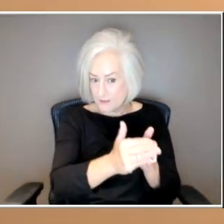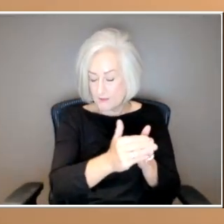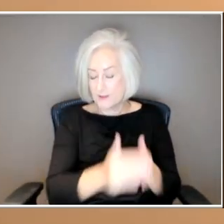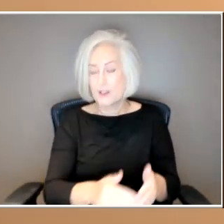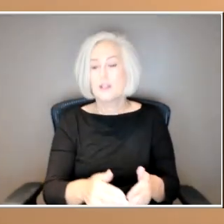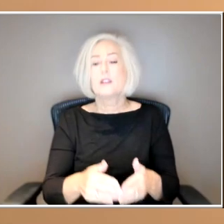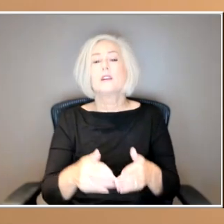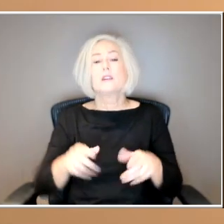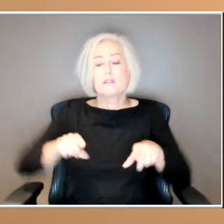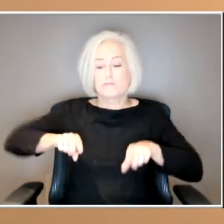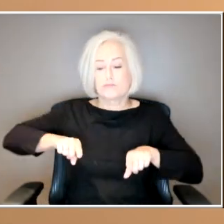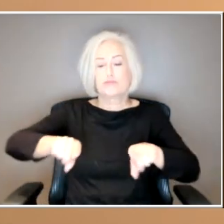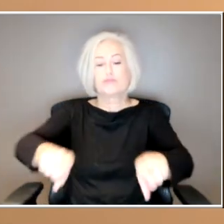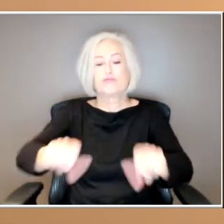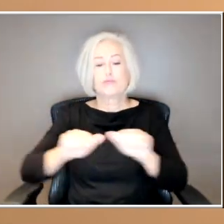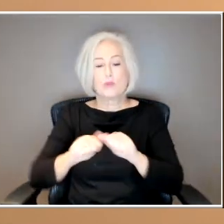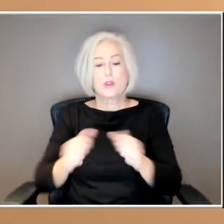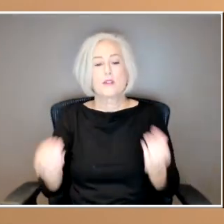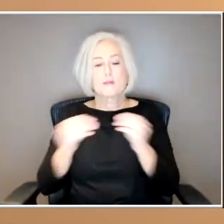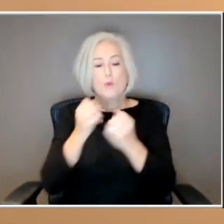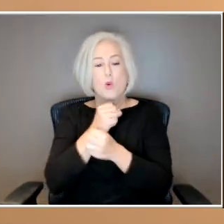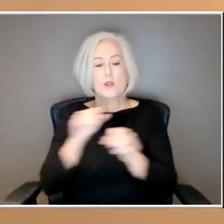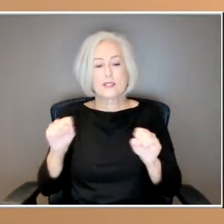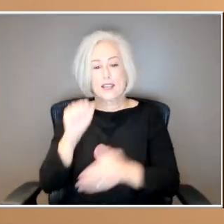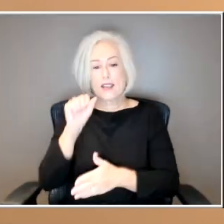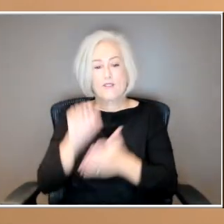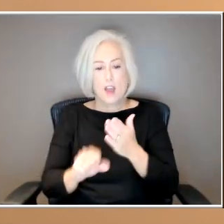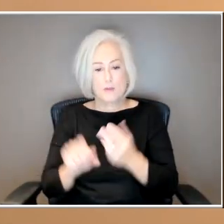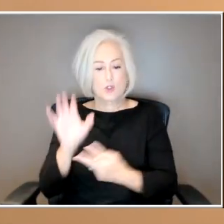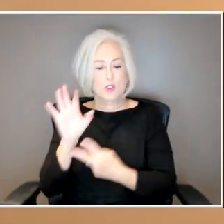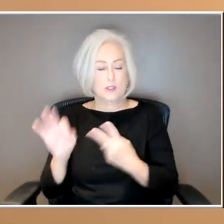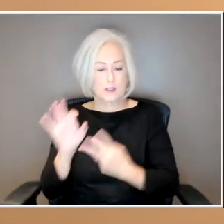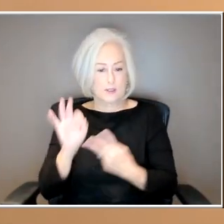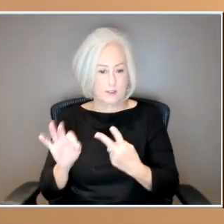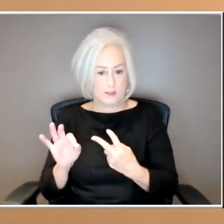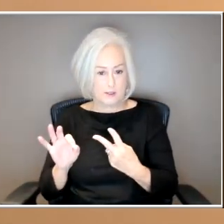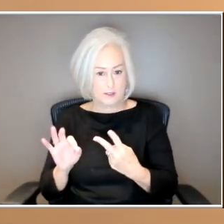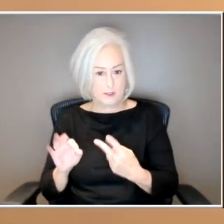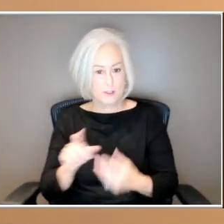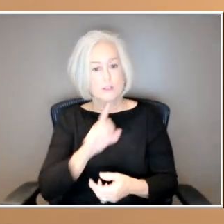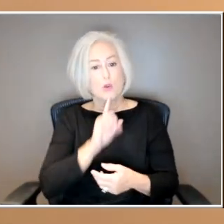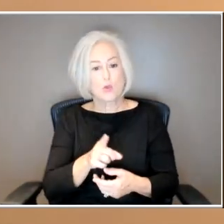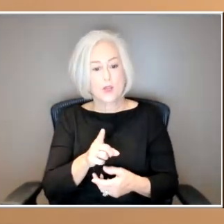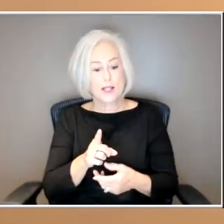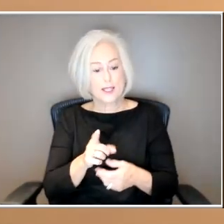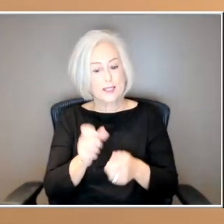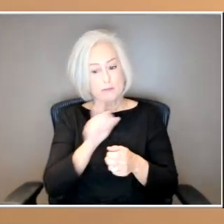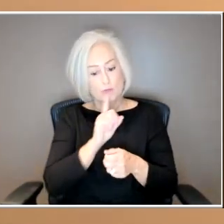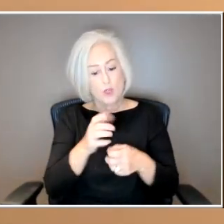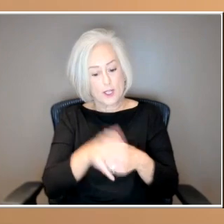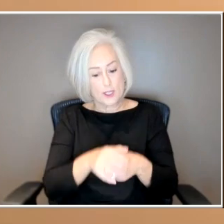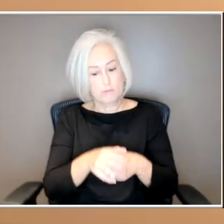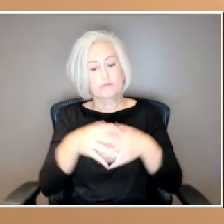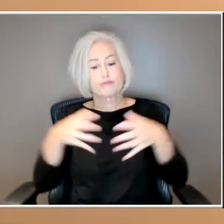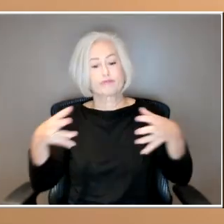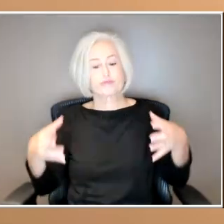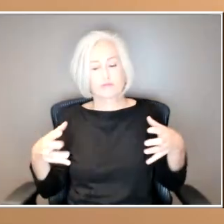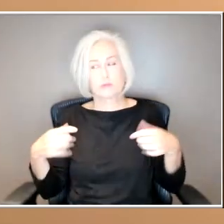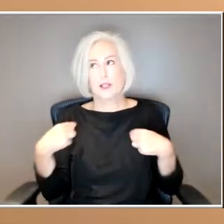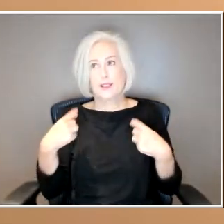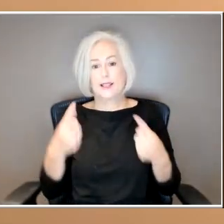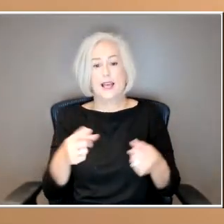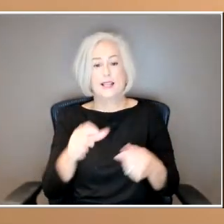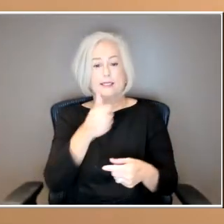alongside having safer operations and safer operative options. So it's really grown, I would say, over the last 10, 15